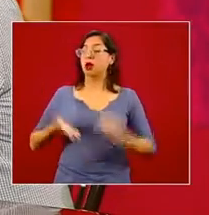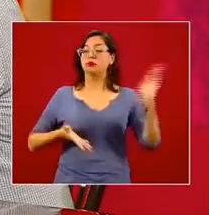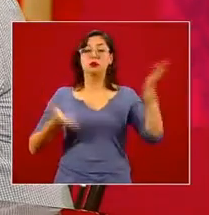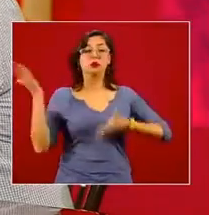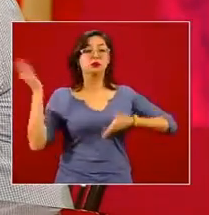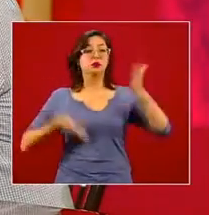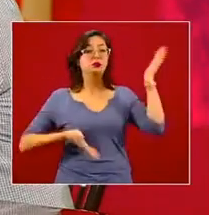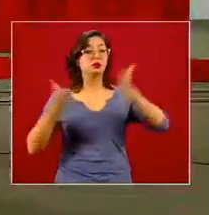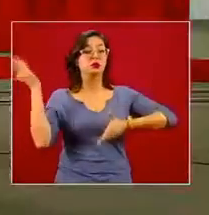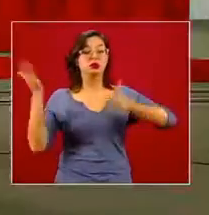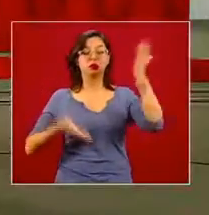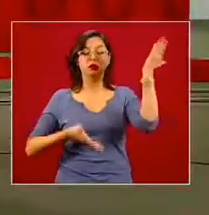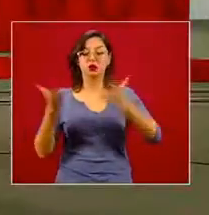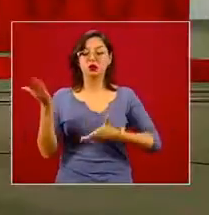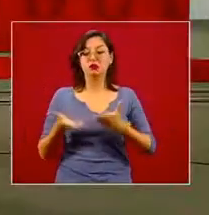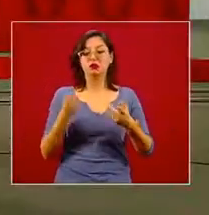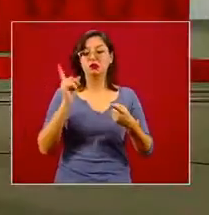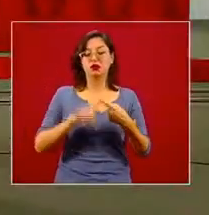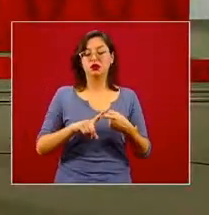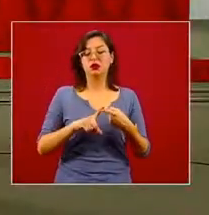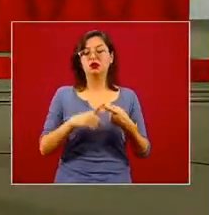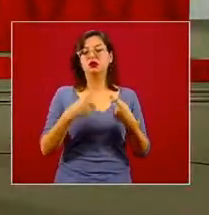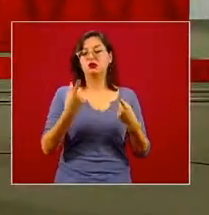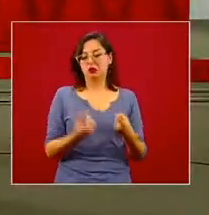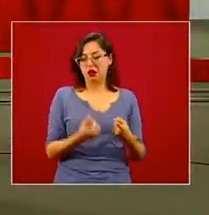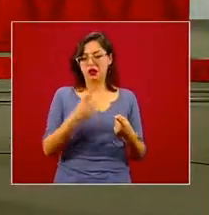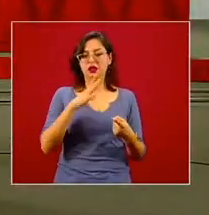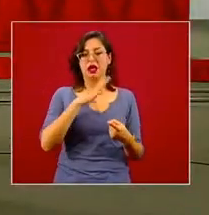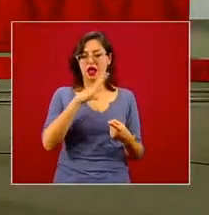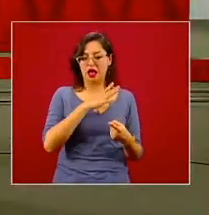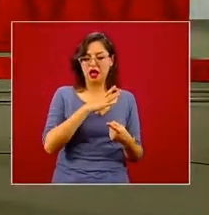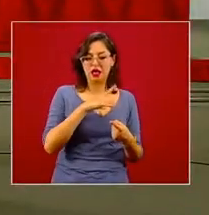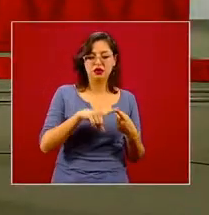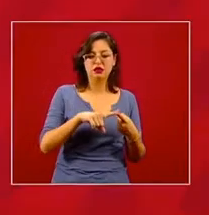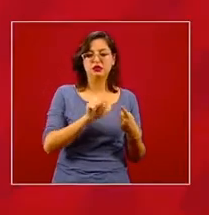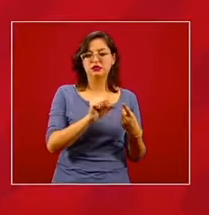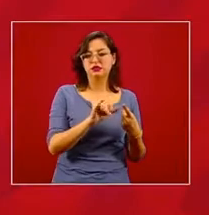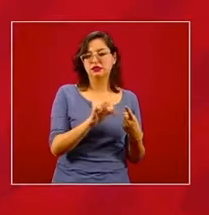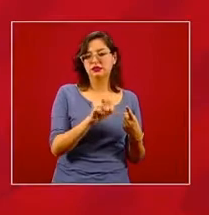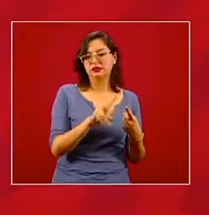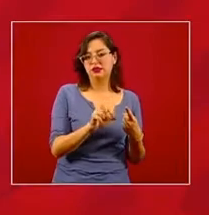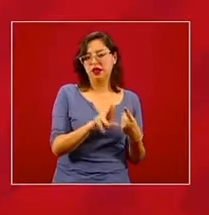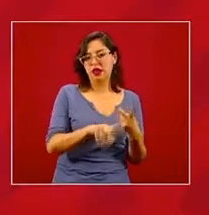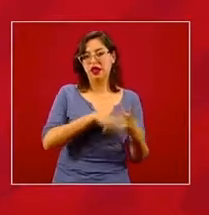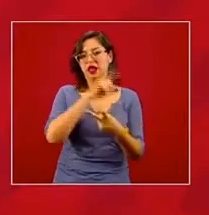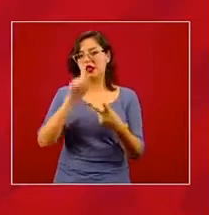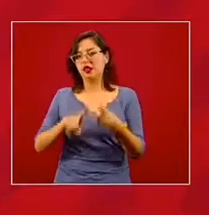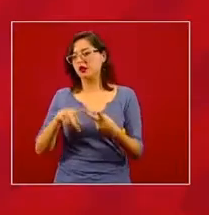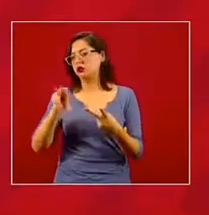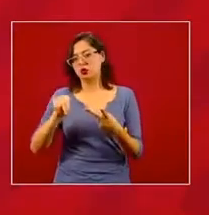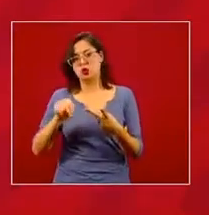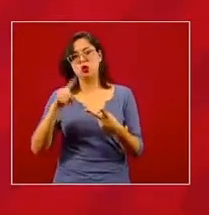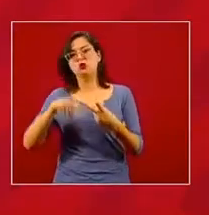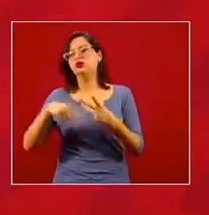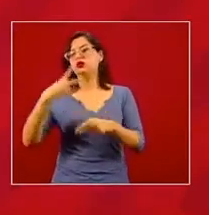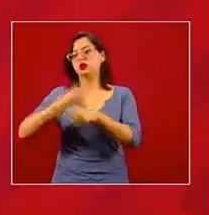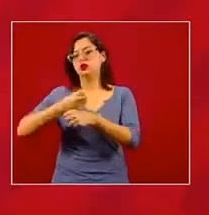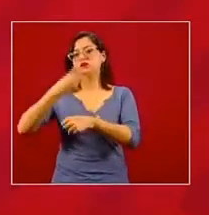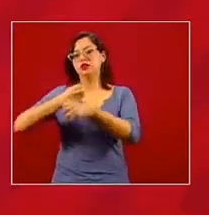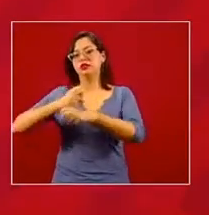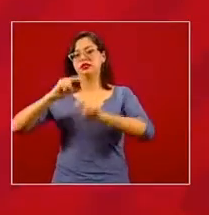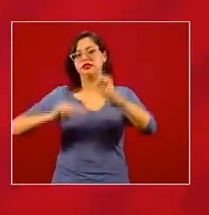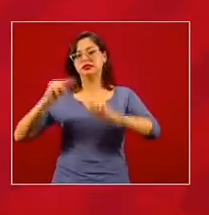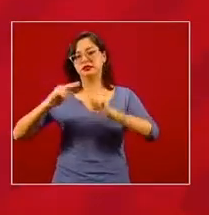platform receives the information directly from all of the units that report these cases, both ISBER